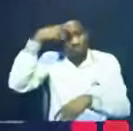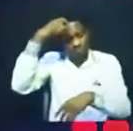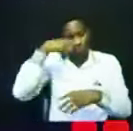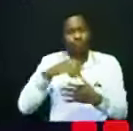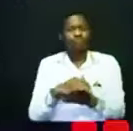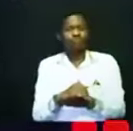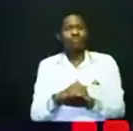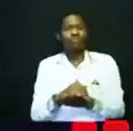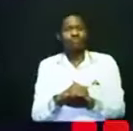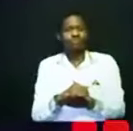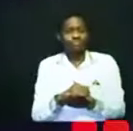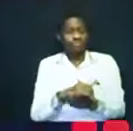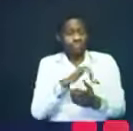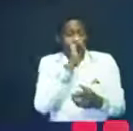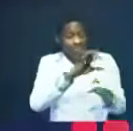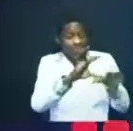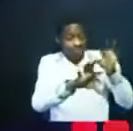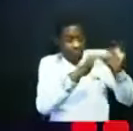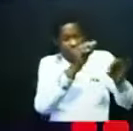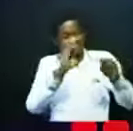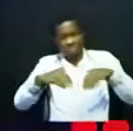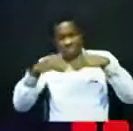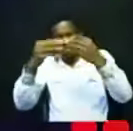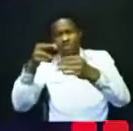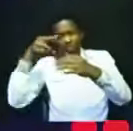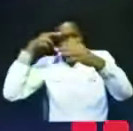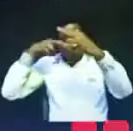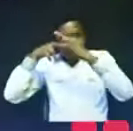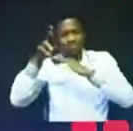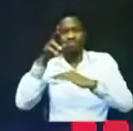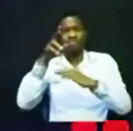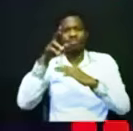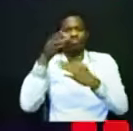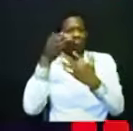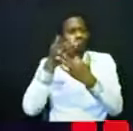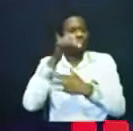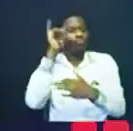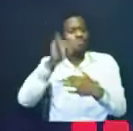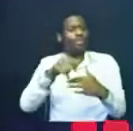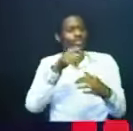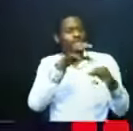the wisdom and revelation that comes by the Spirit. He's